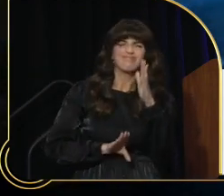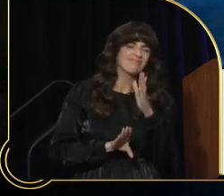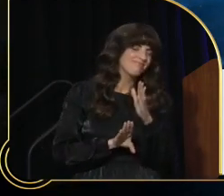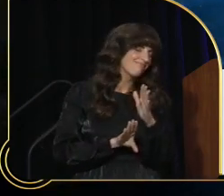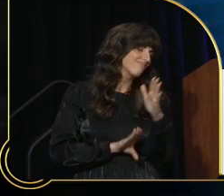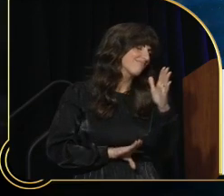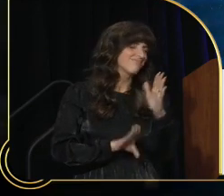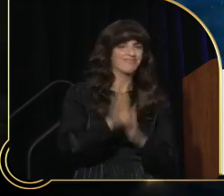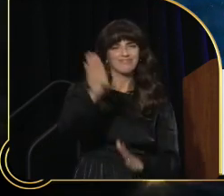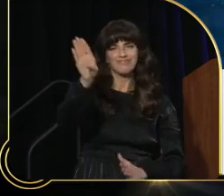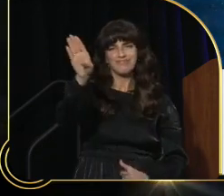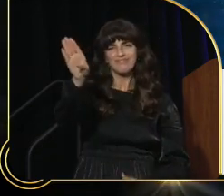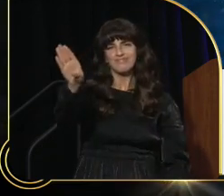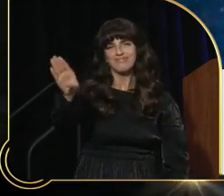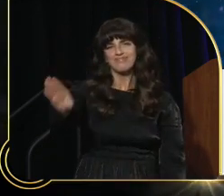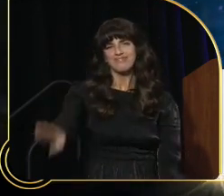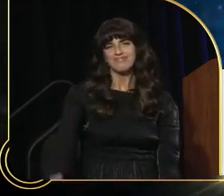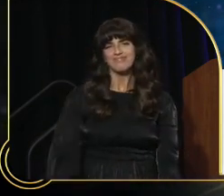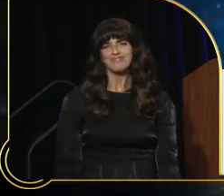find.